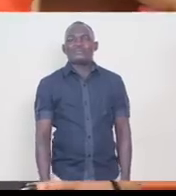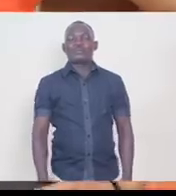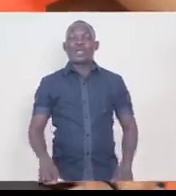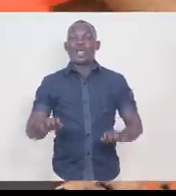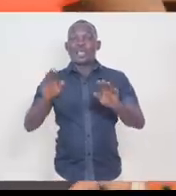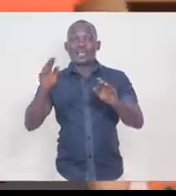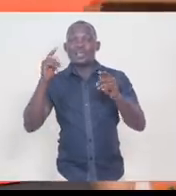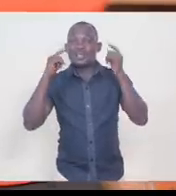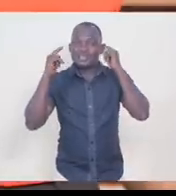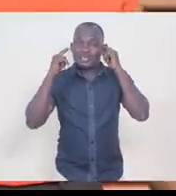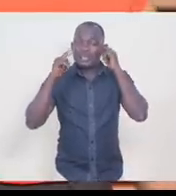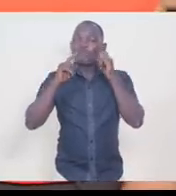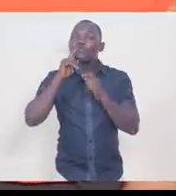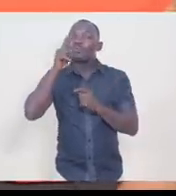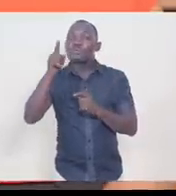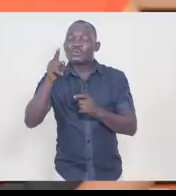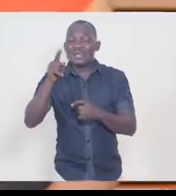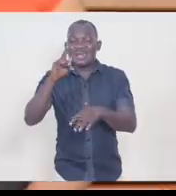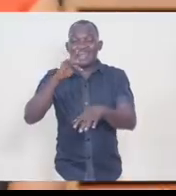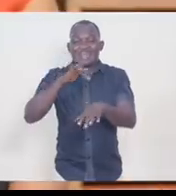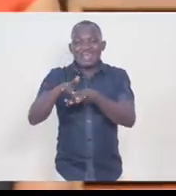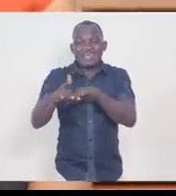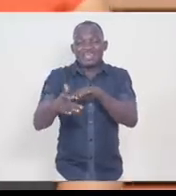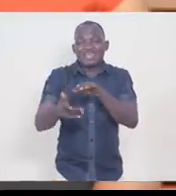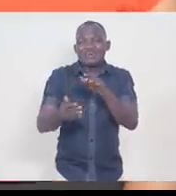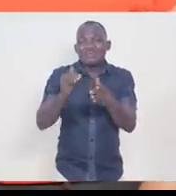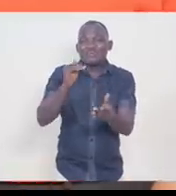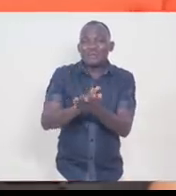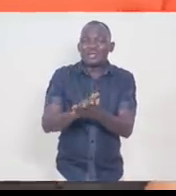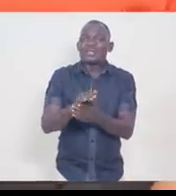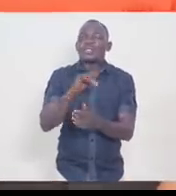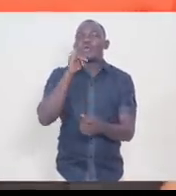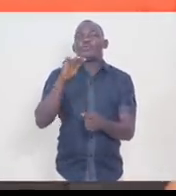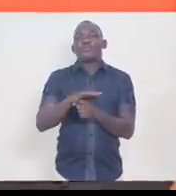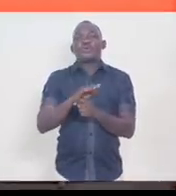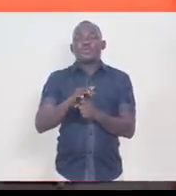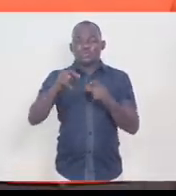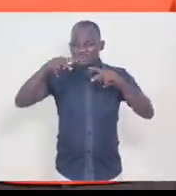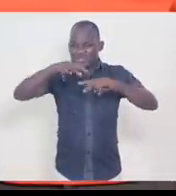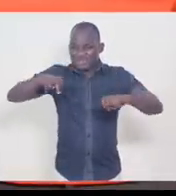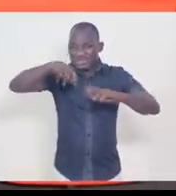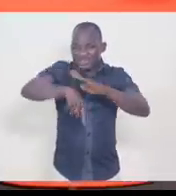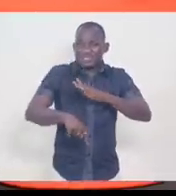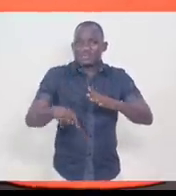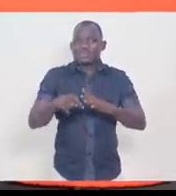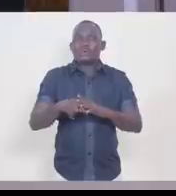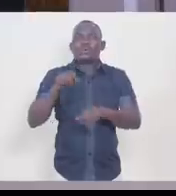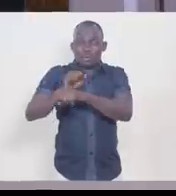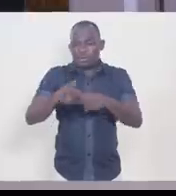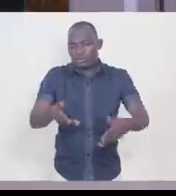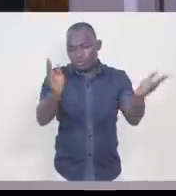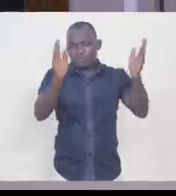Listen, guys, clearly early marriage is not enough to save this girl. Okay, so dig deeper. Get to work.